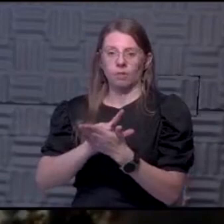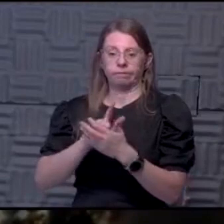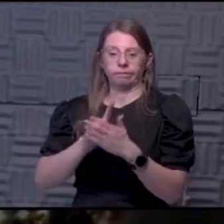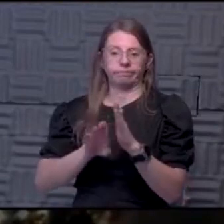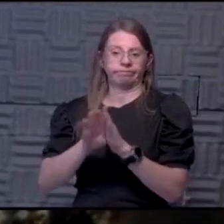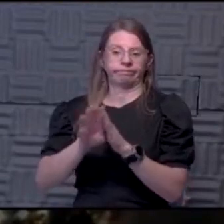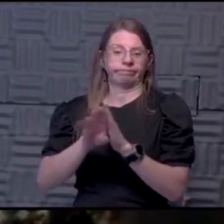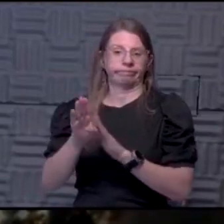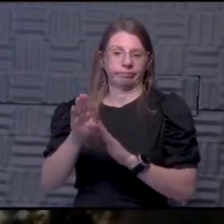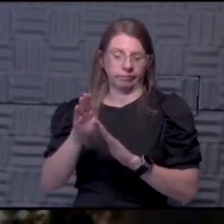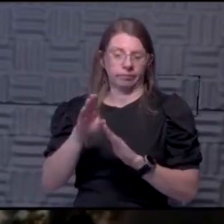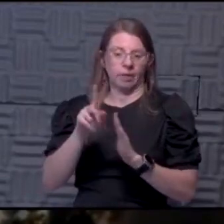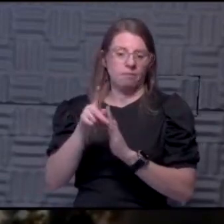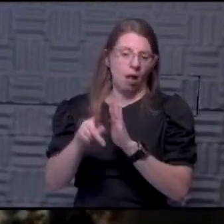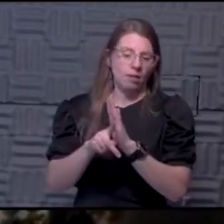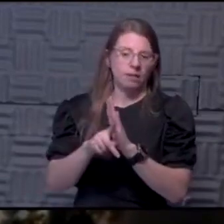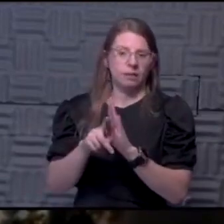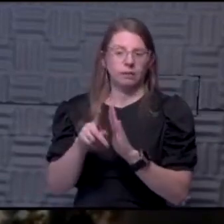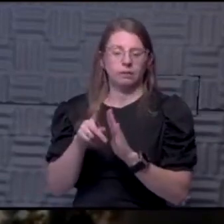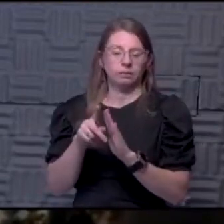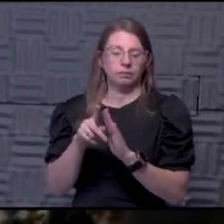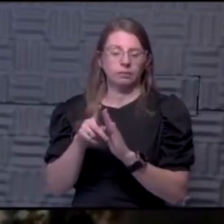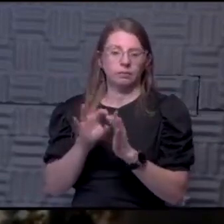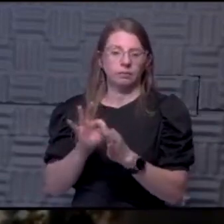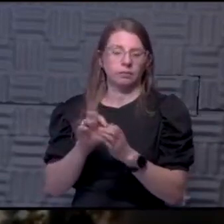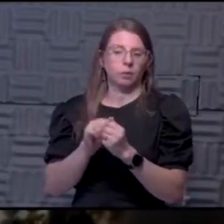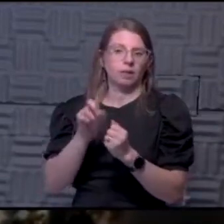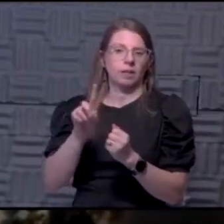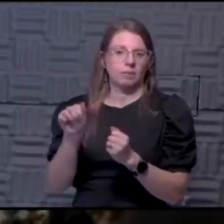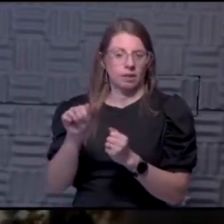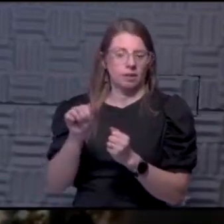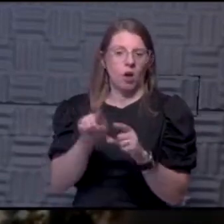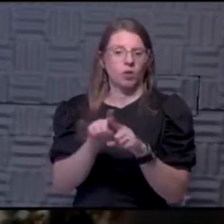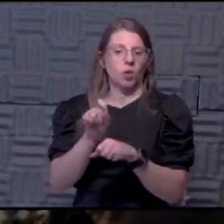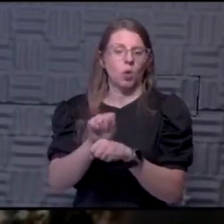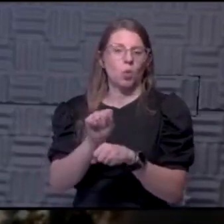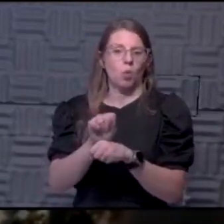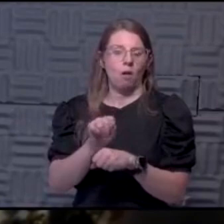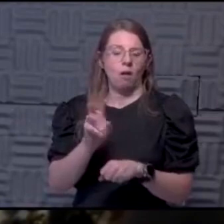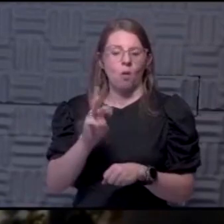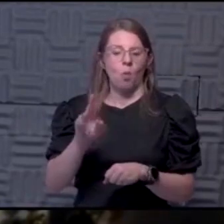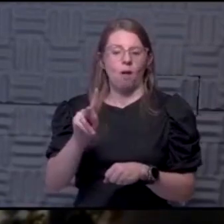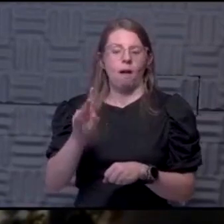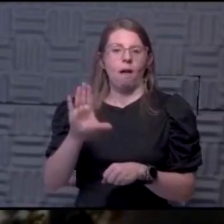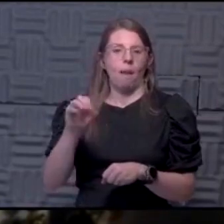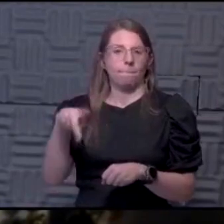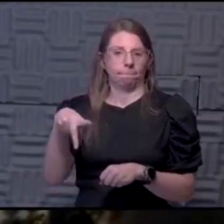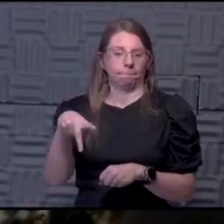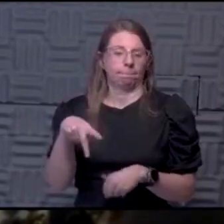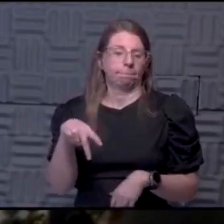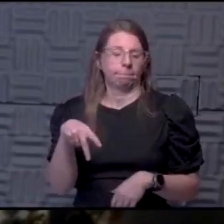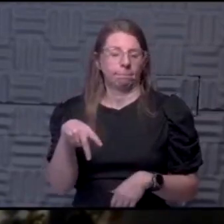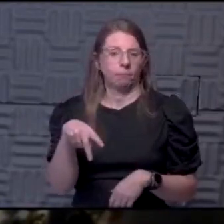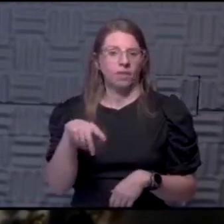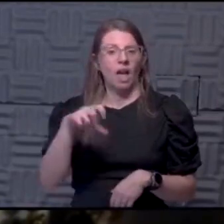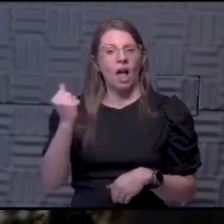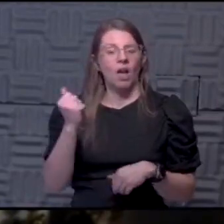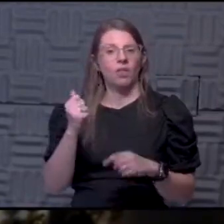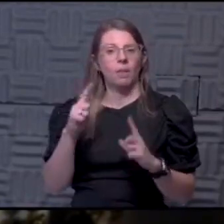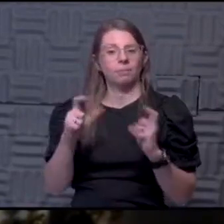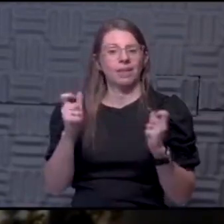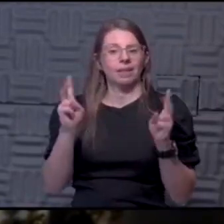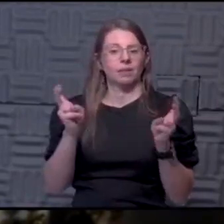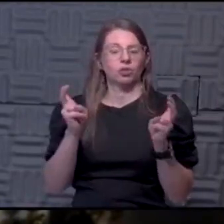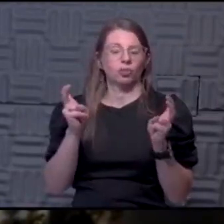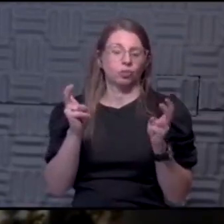and policies and around disability and workers' compensation. Because the other big issue that it's a can of worms,